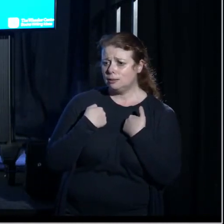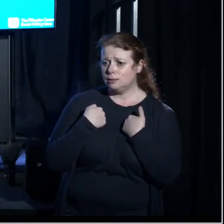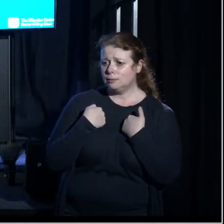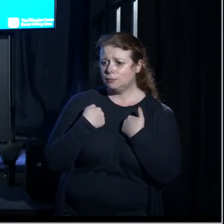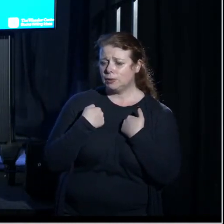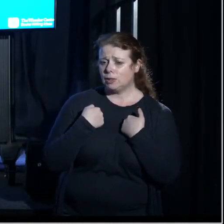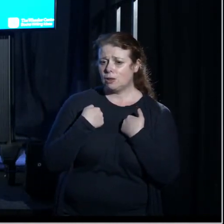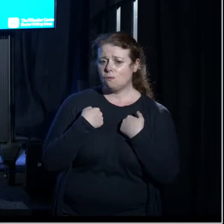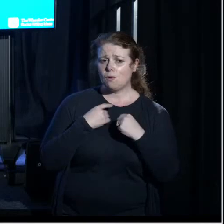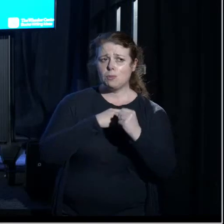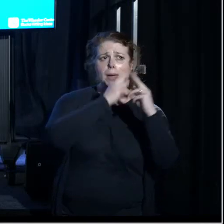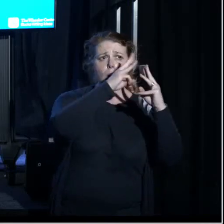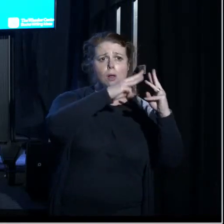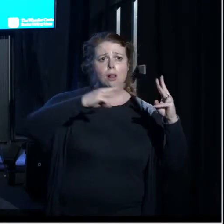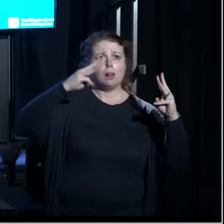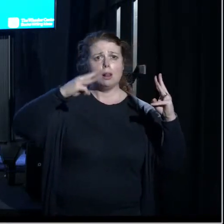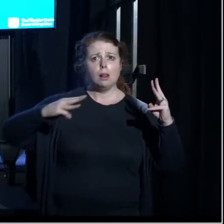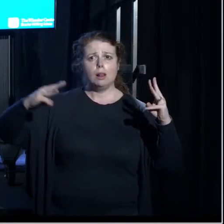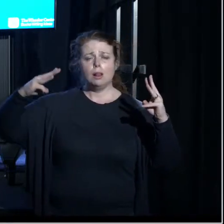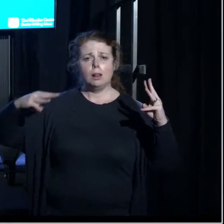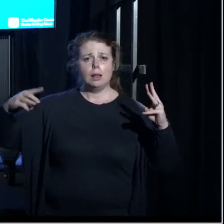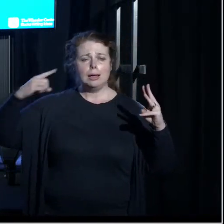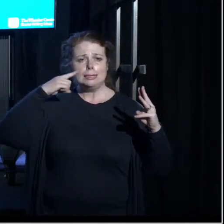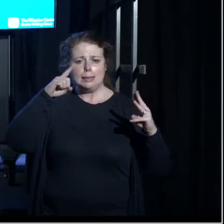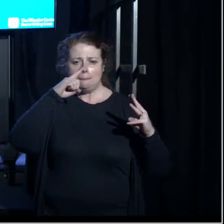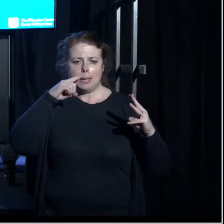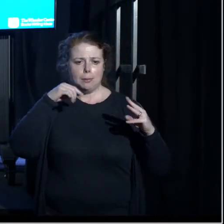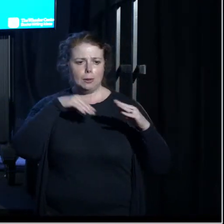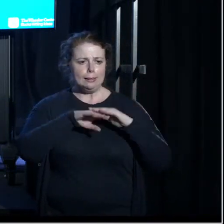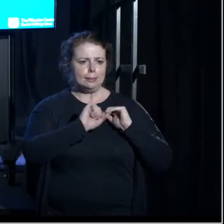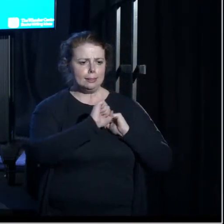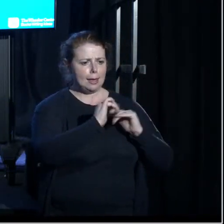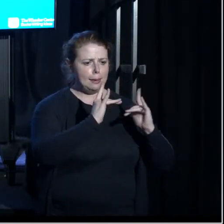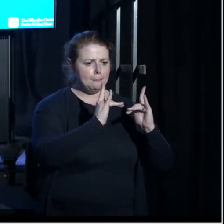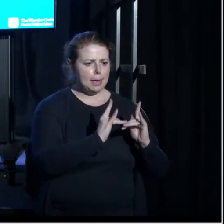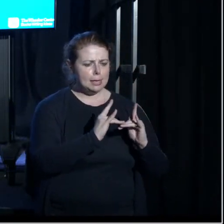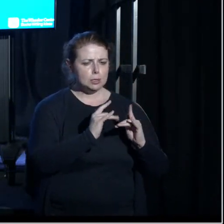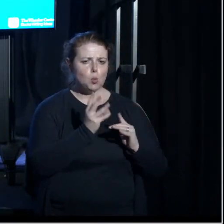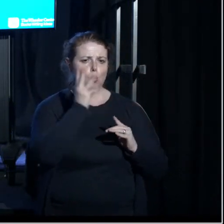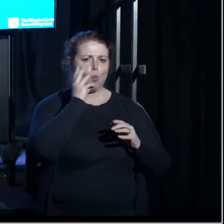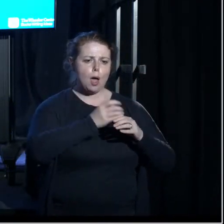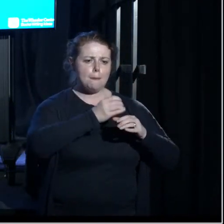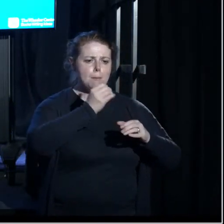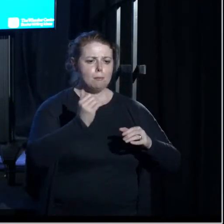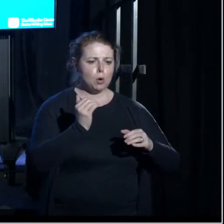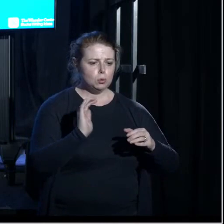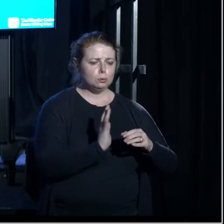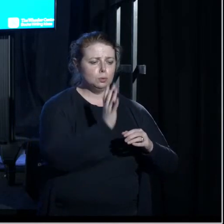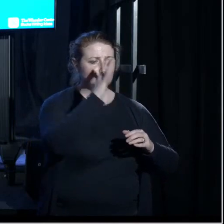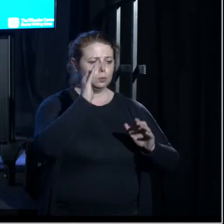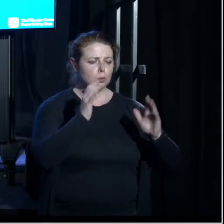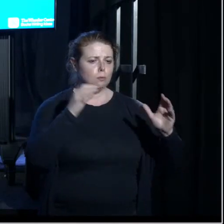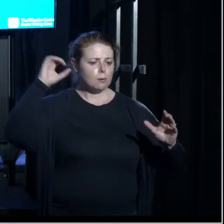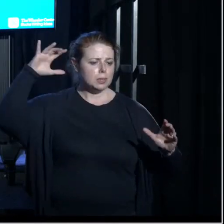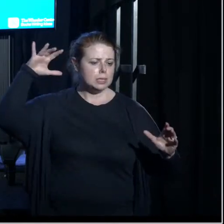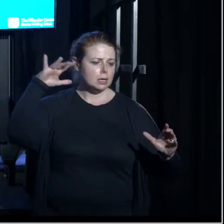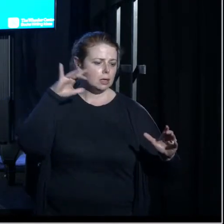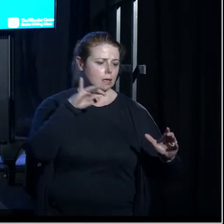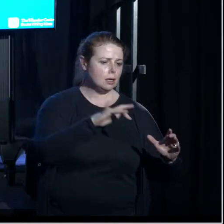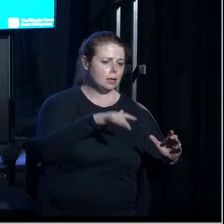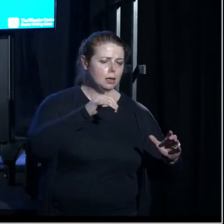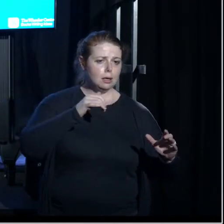lines, I watch flowers shiver in their beds, wine bottles reflect the sun, my cat